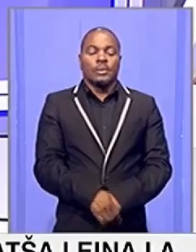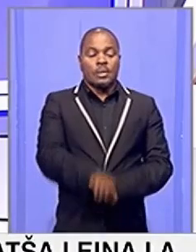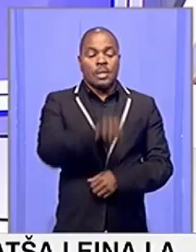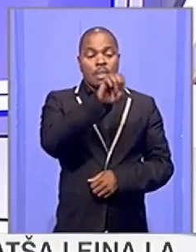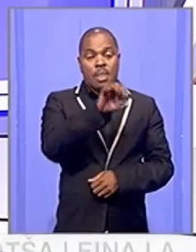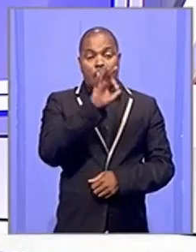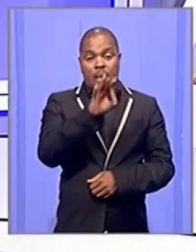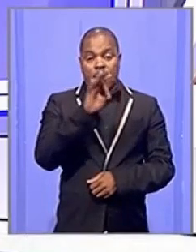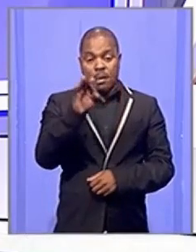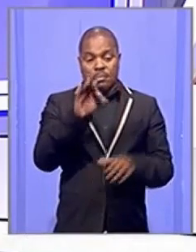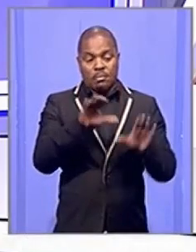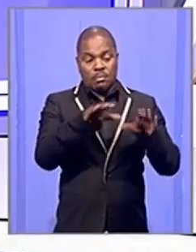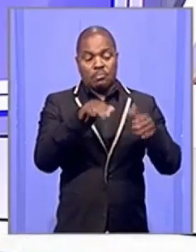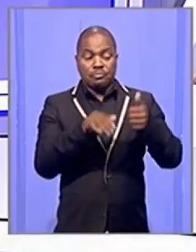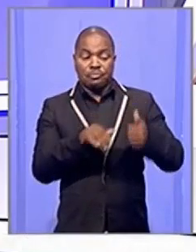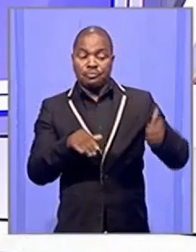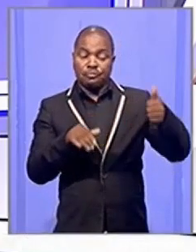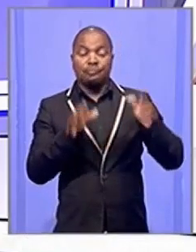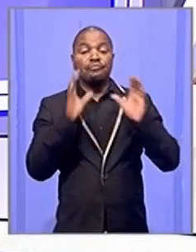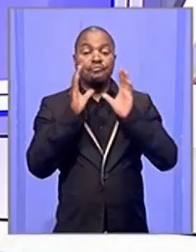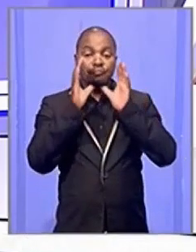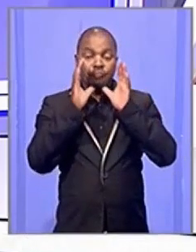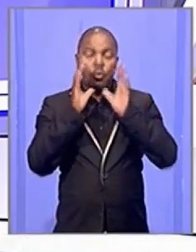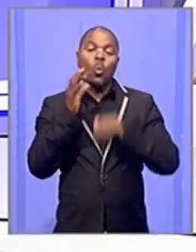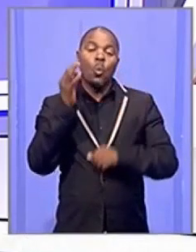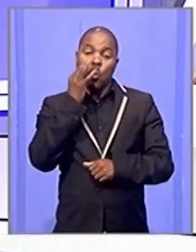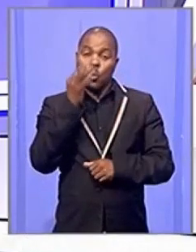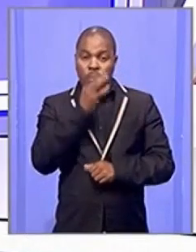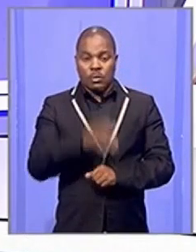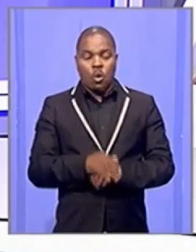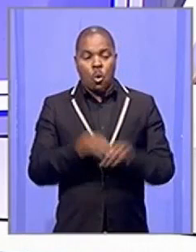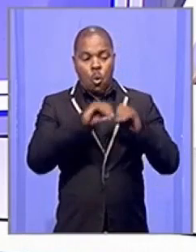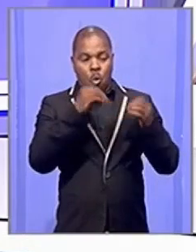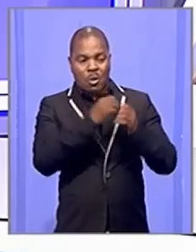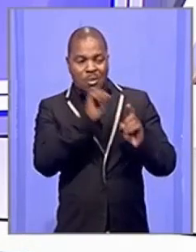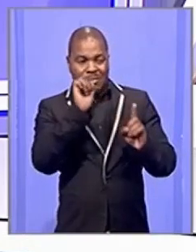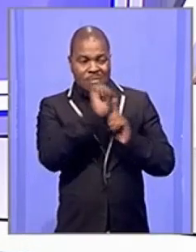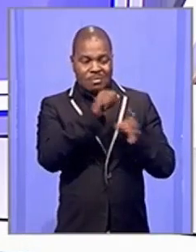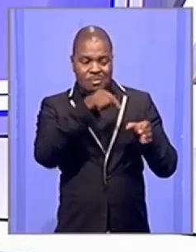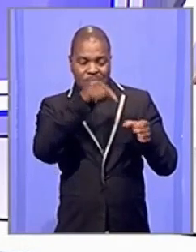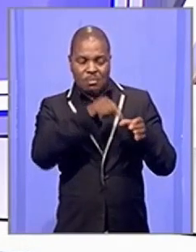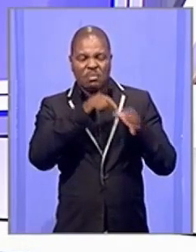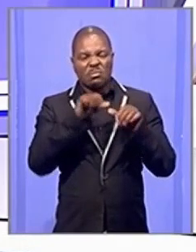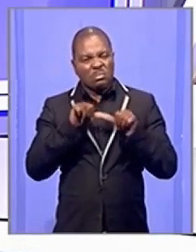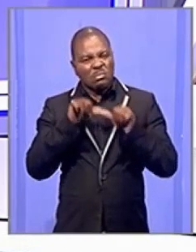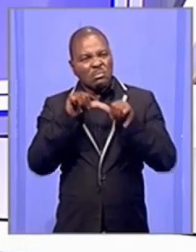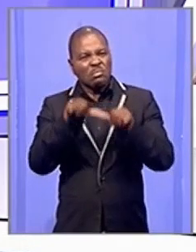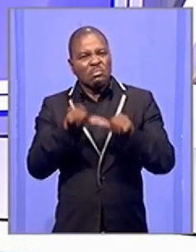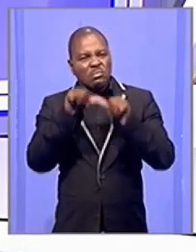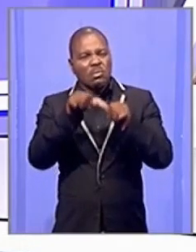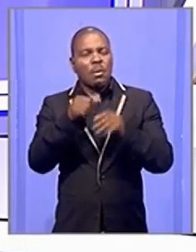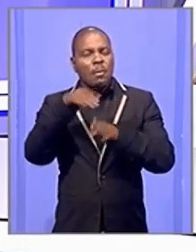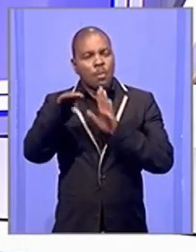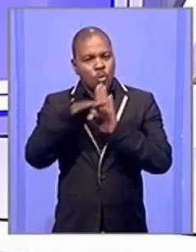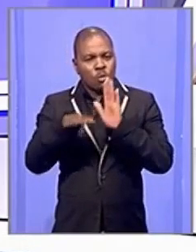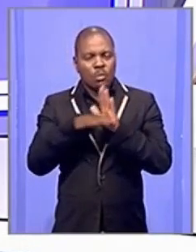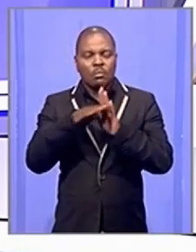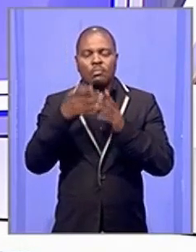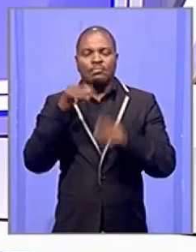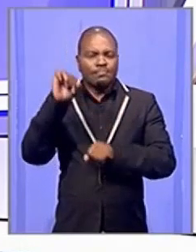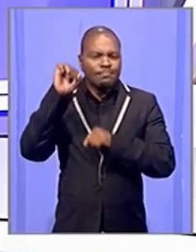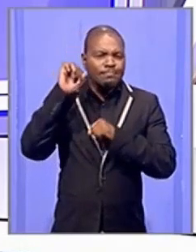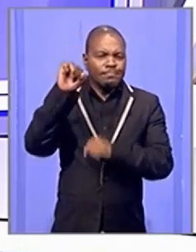Moetapele wa EFF Julius Malema o gateletše gore mokgatlo wa gabo o ya go tšwela pele ka lesolo la bona la go emiša dilo